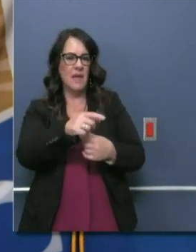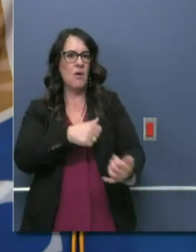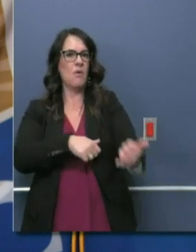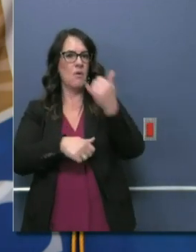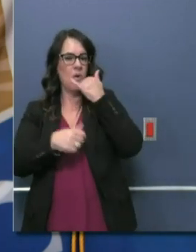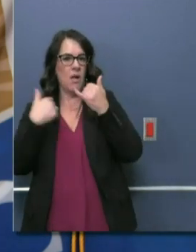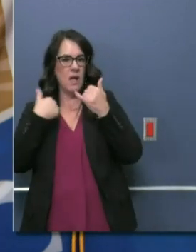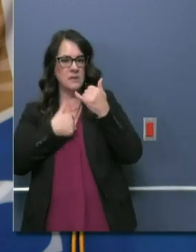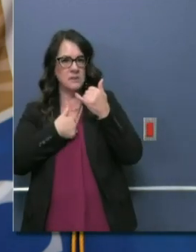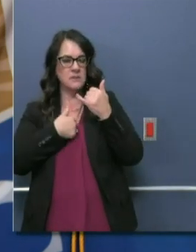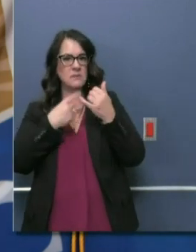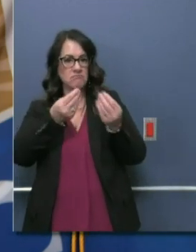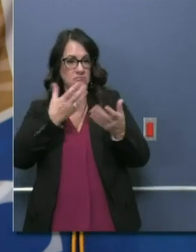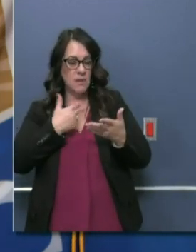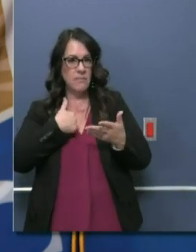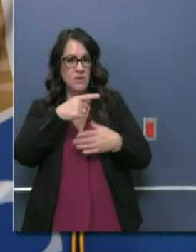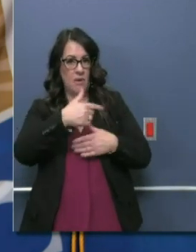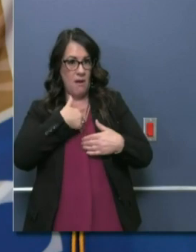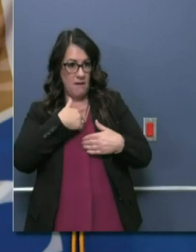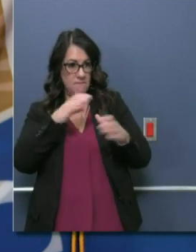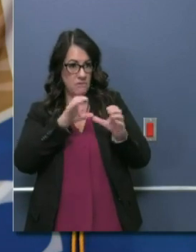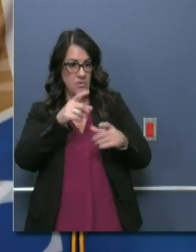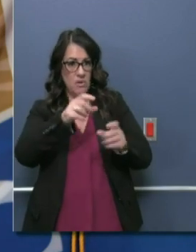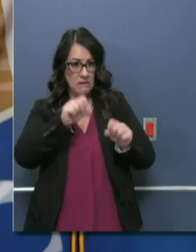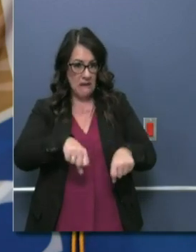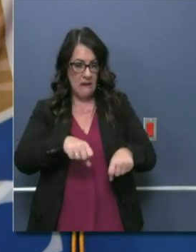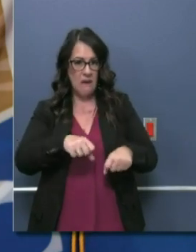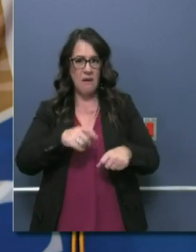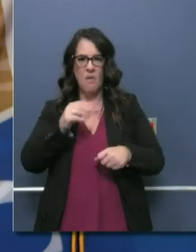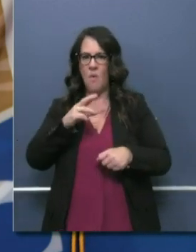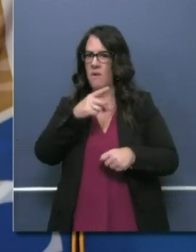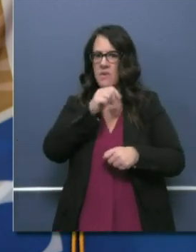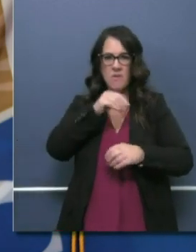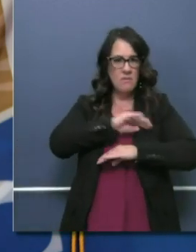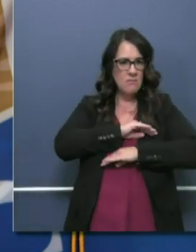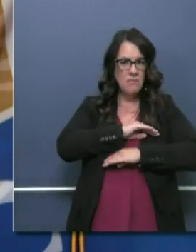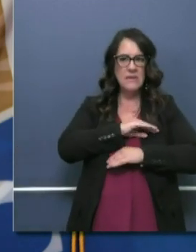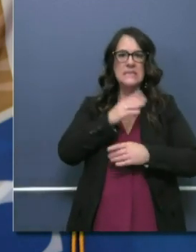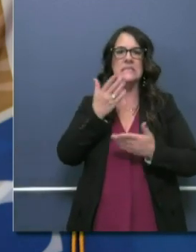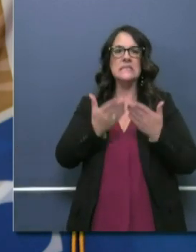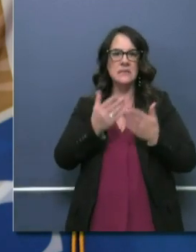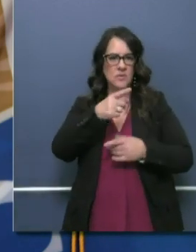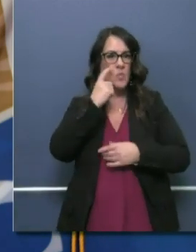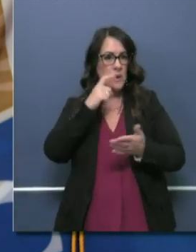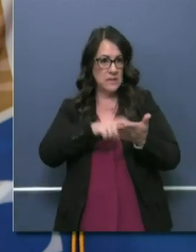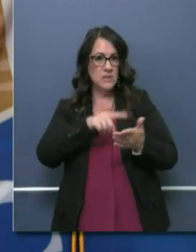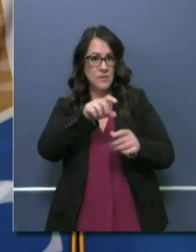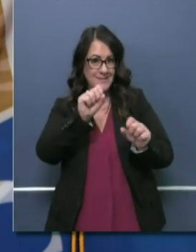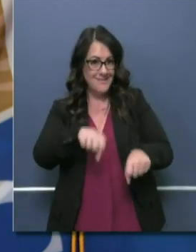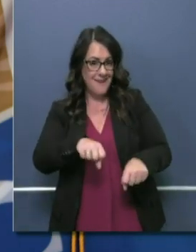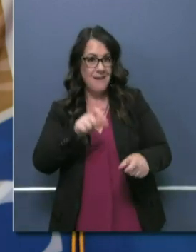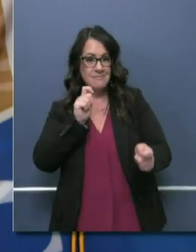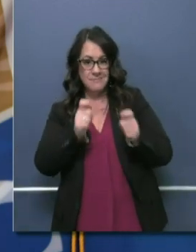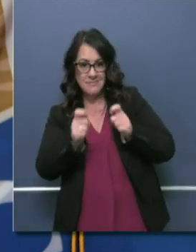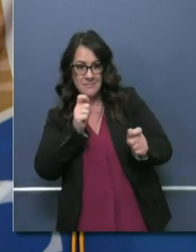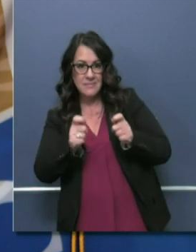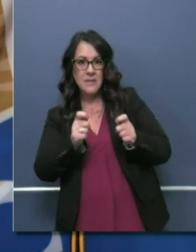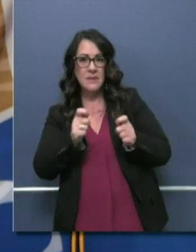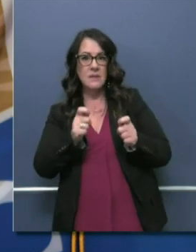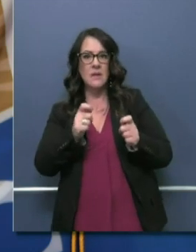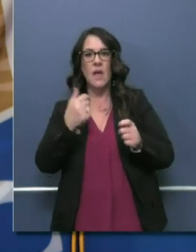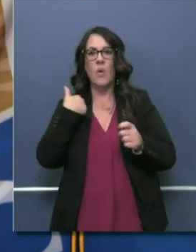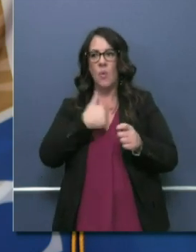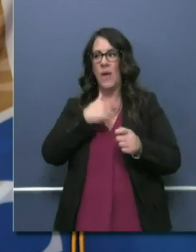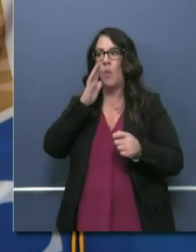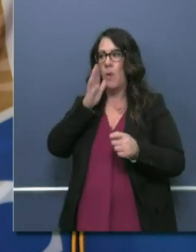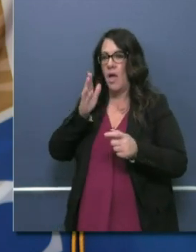they self-certify, they'll have to have a provision that says if we're not meeting them, we recognize we have the ability to make adjustments to ratchet back